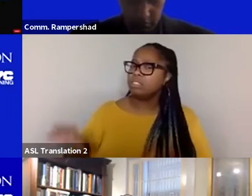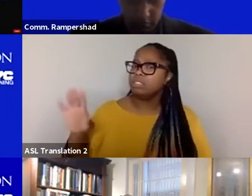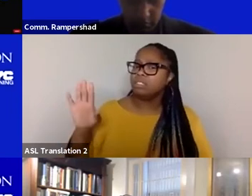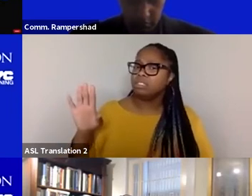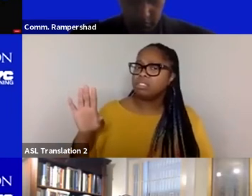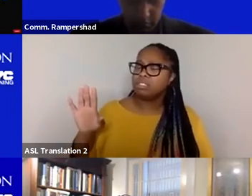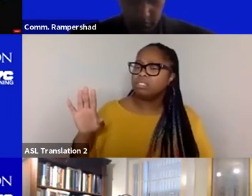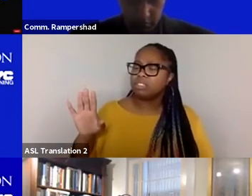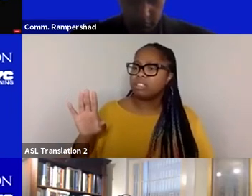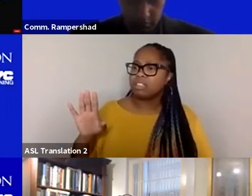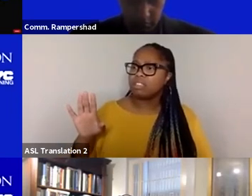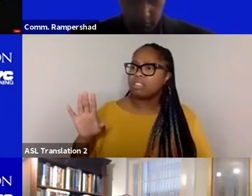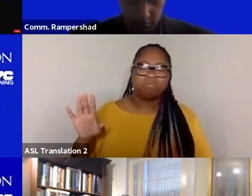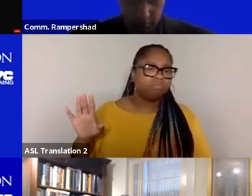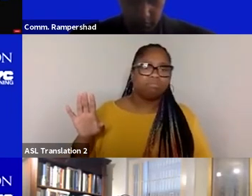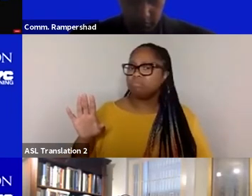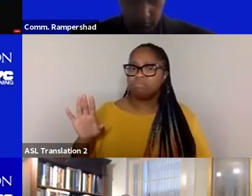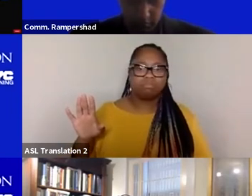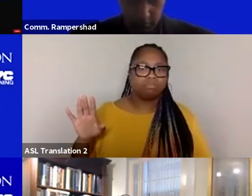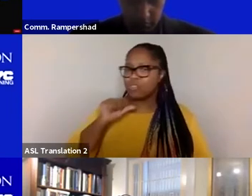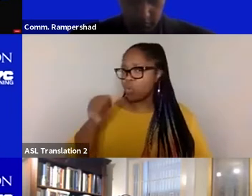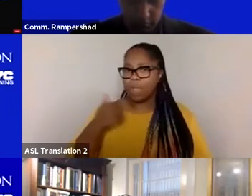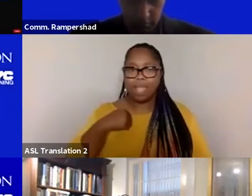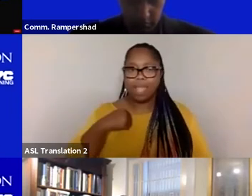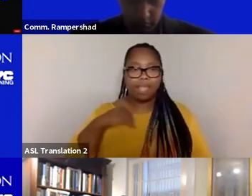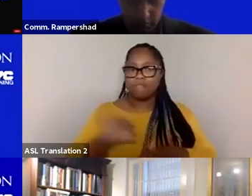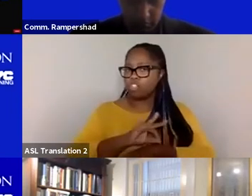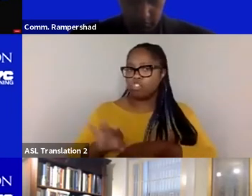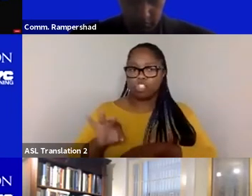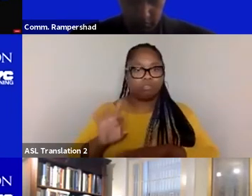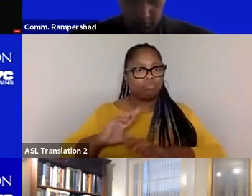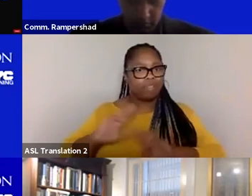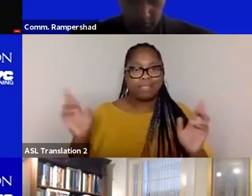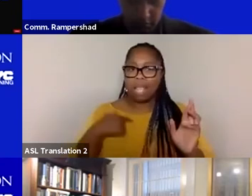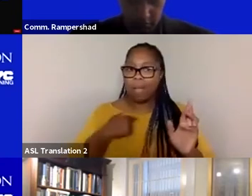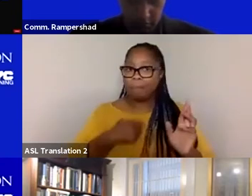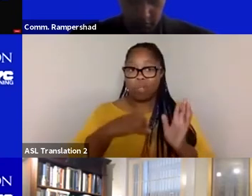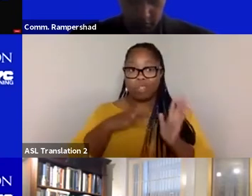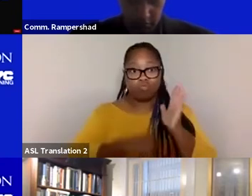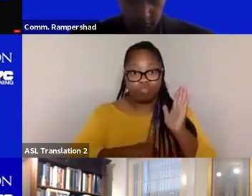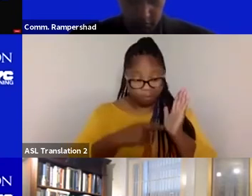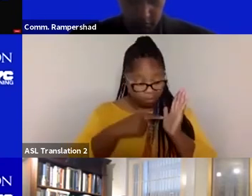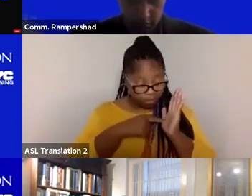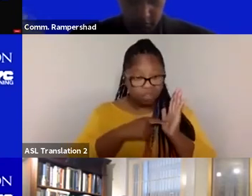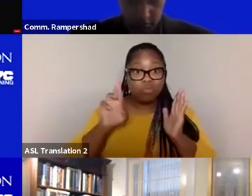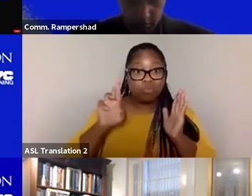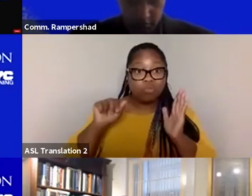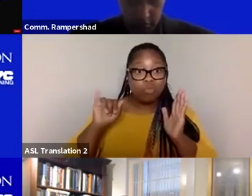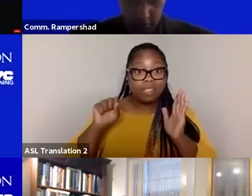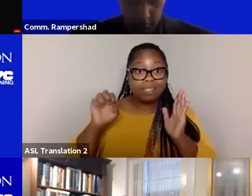We actually don't have that function turned on. I'm sorry that that's in your script. That's old.